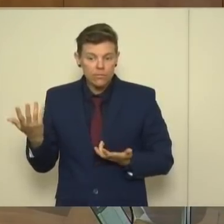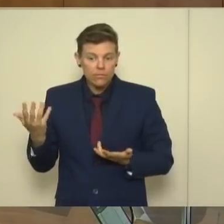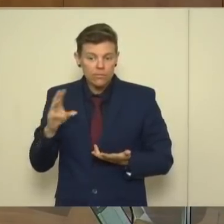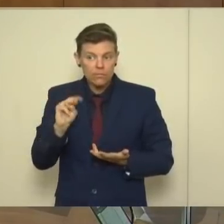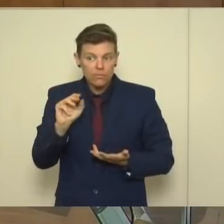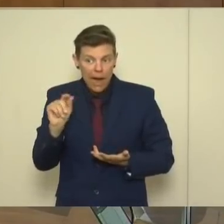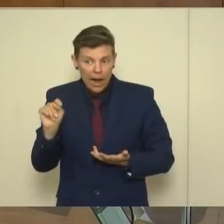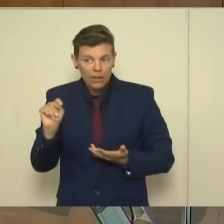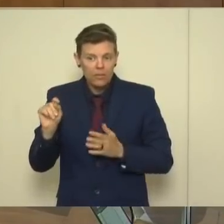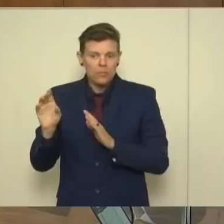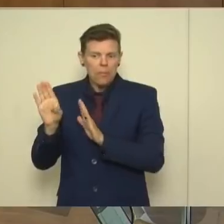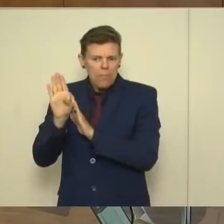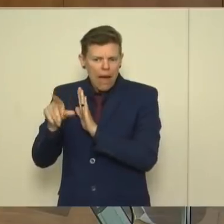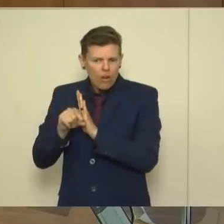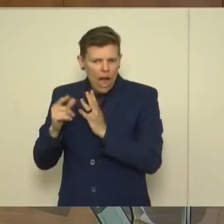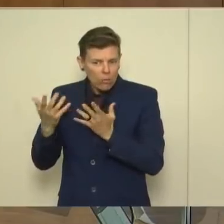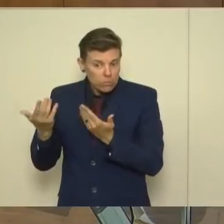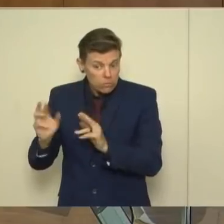go right ahead.